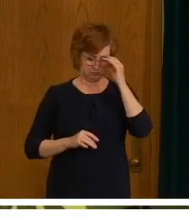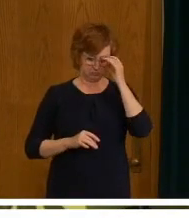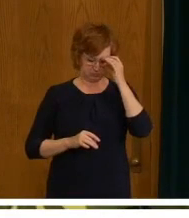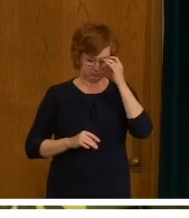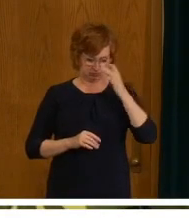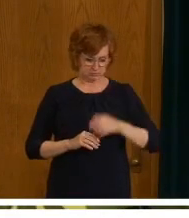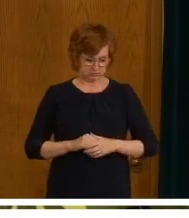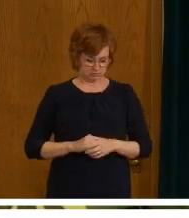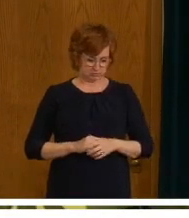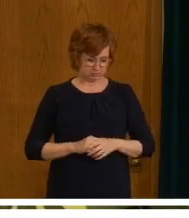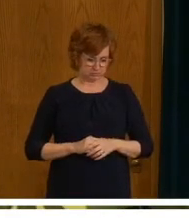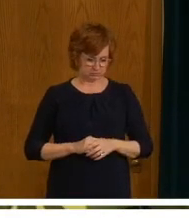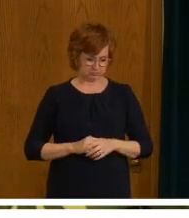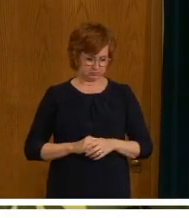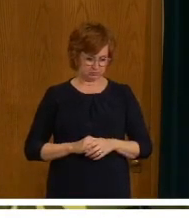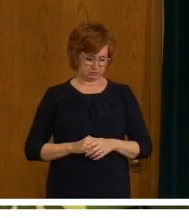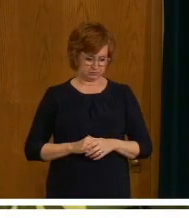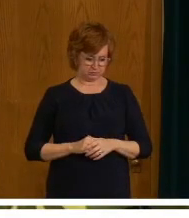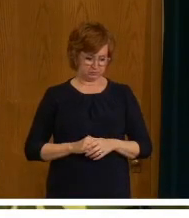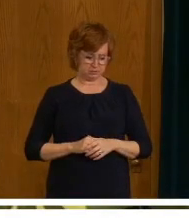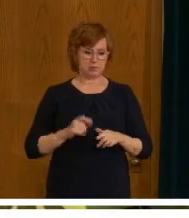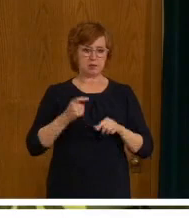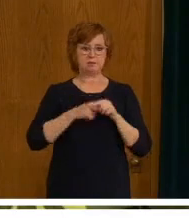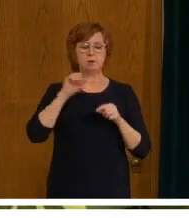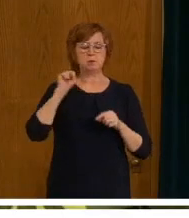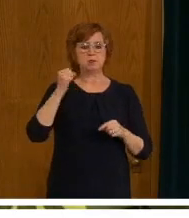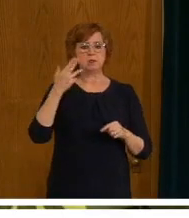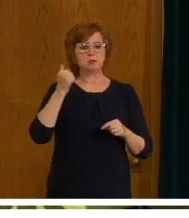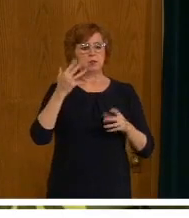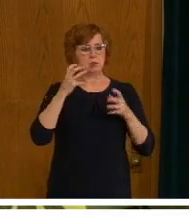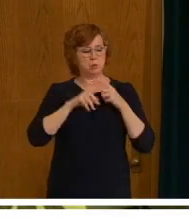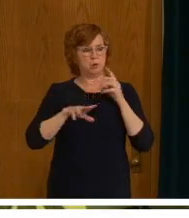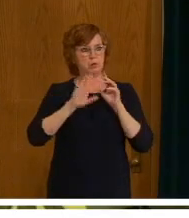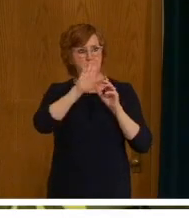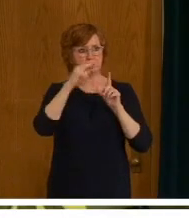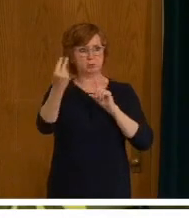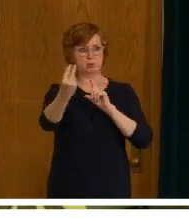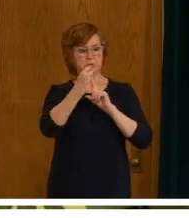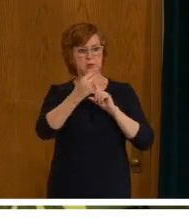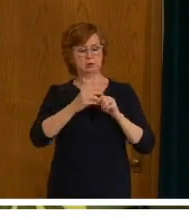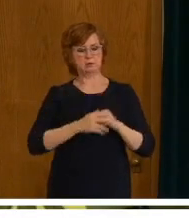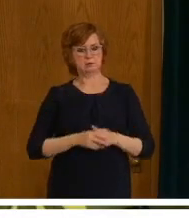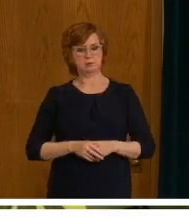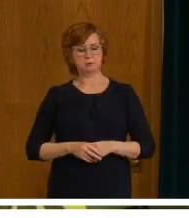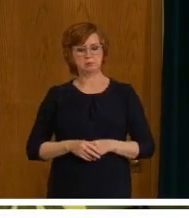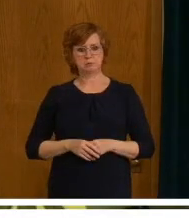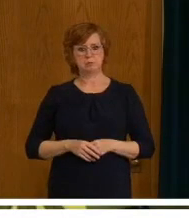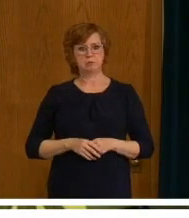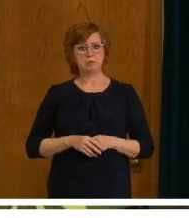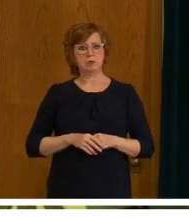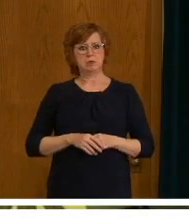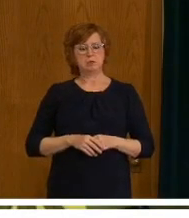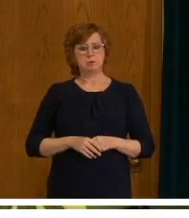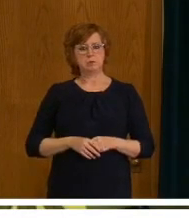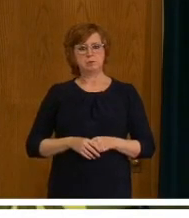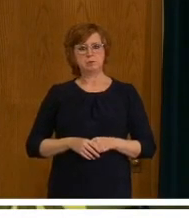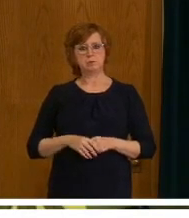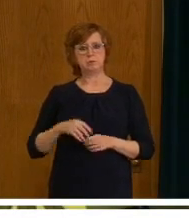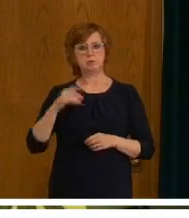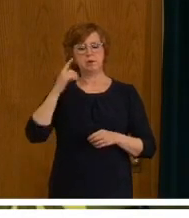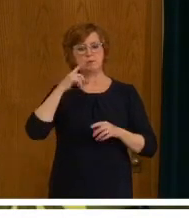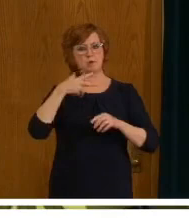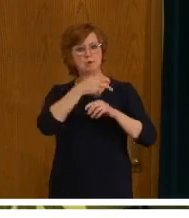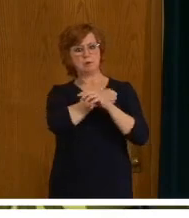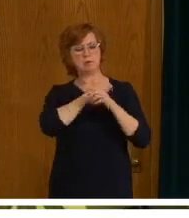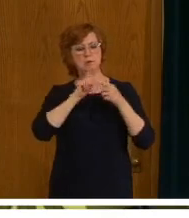any initiatives you see on the horizon from the Saskatchewan Health Authority perspective on continuing to make vaccines accessible